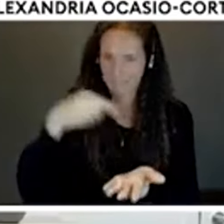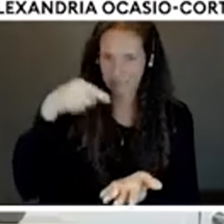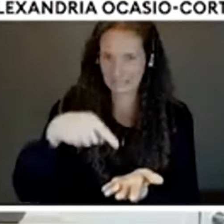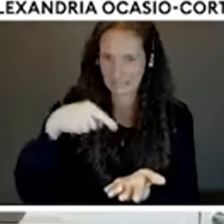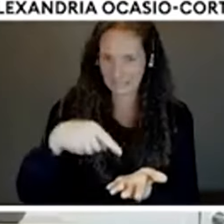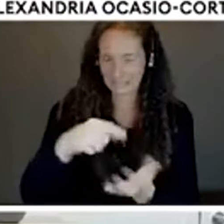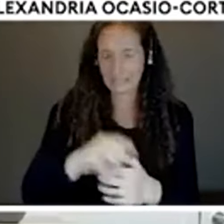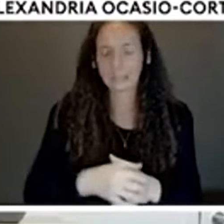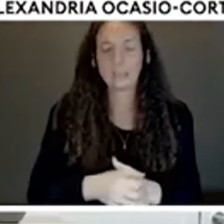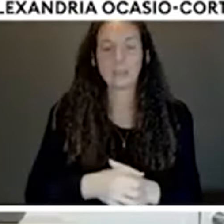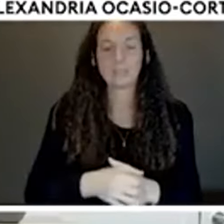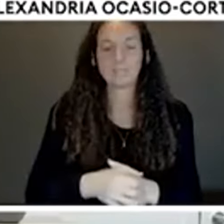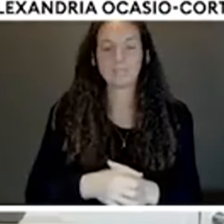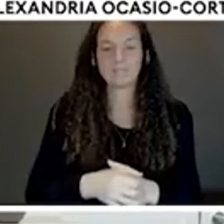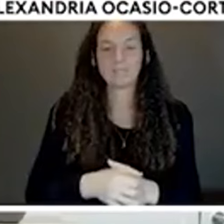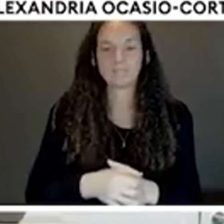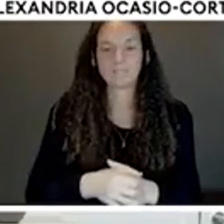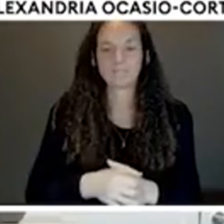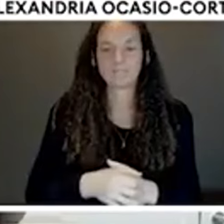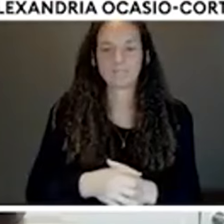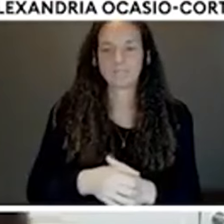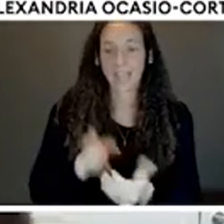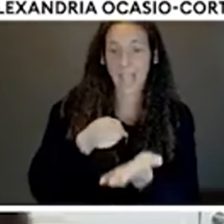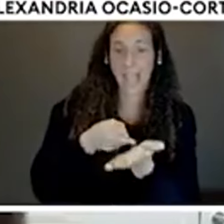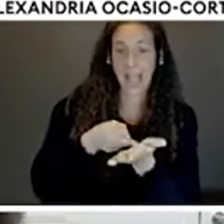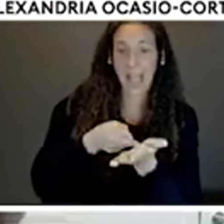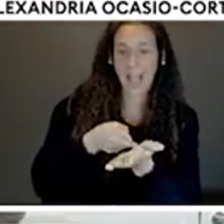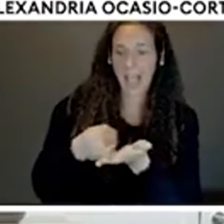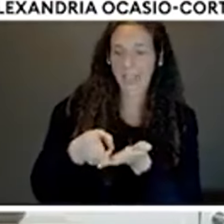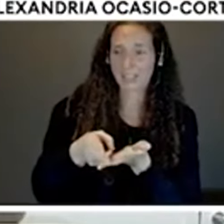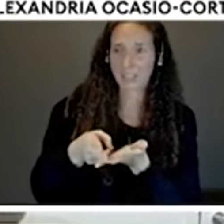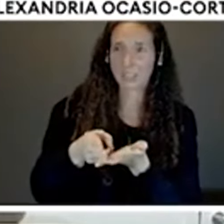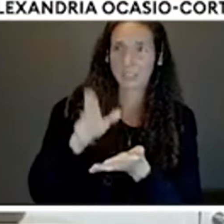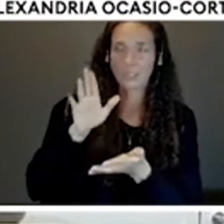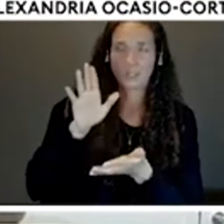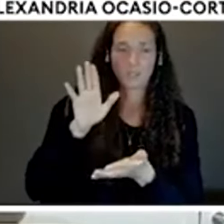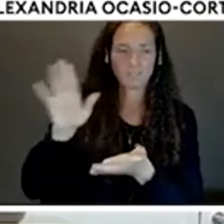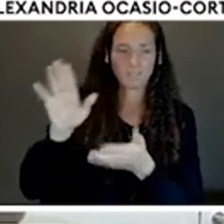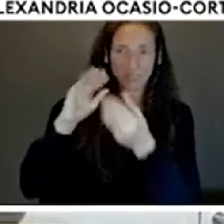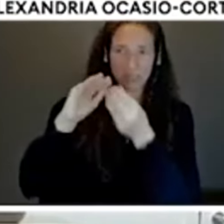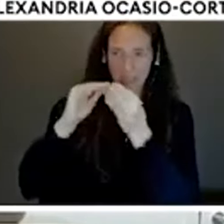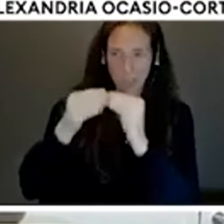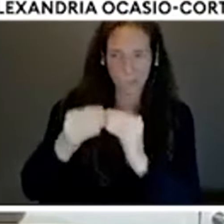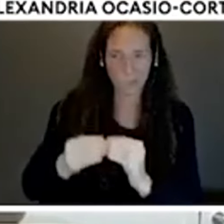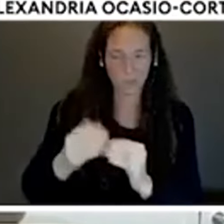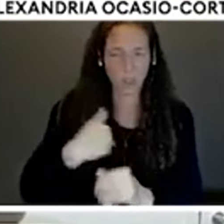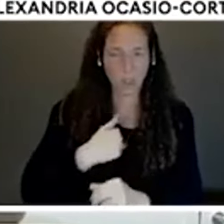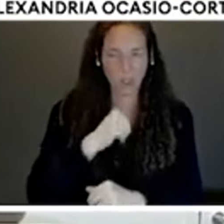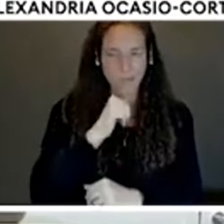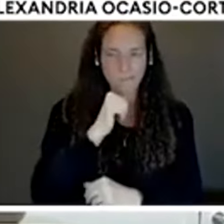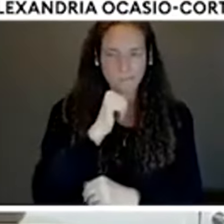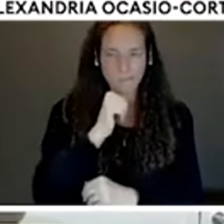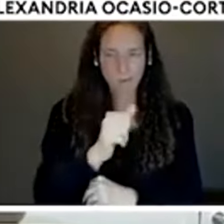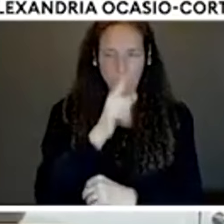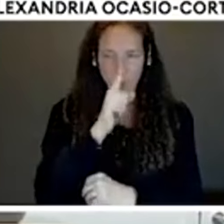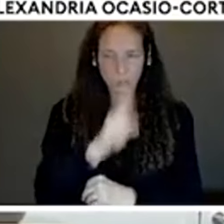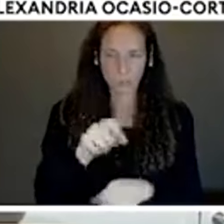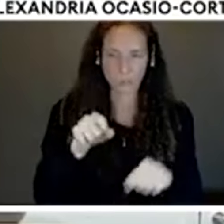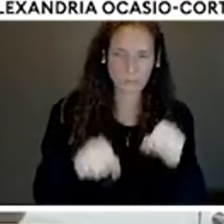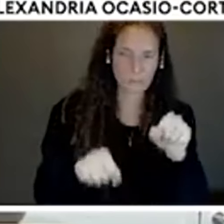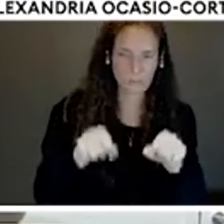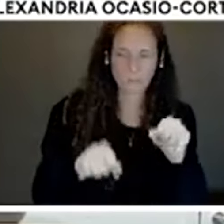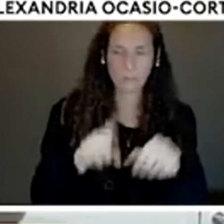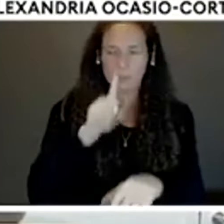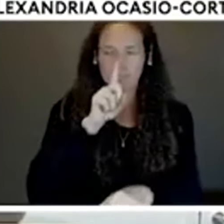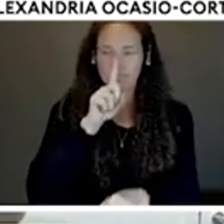not sure if I believe those numbers. I'm not sure if these cuts are actually justified because